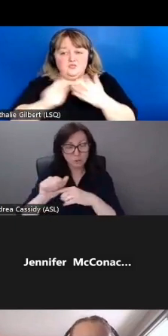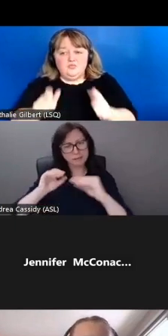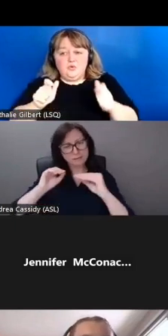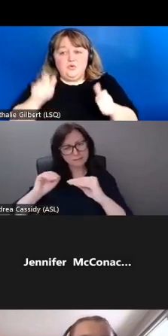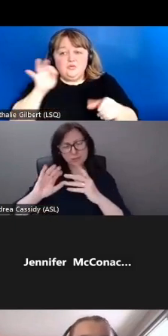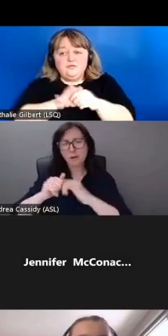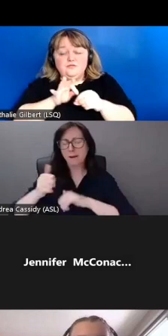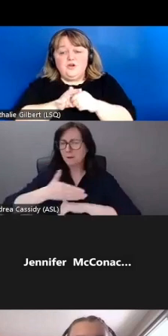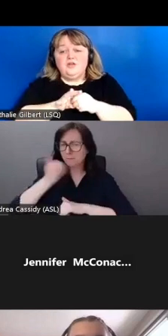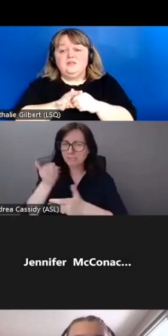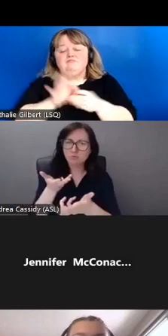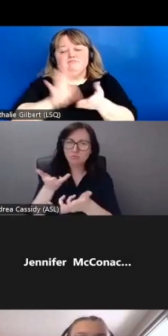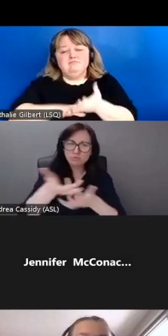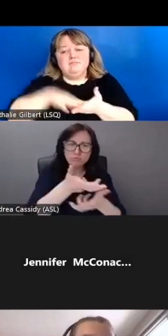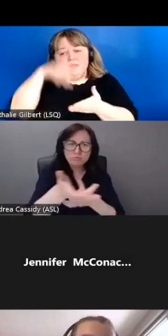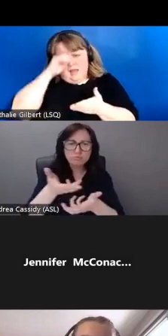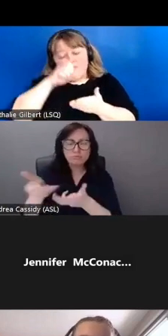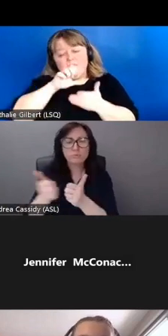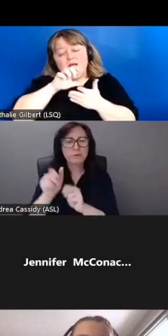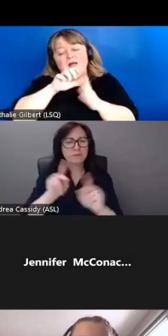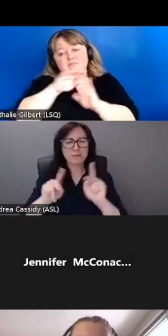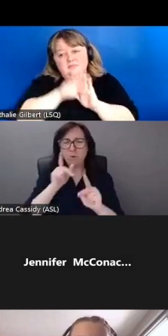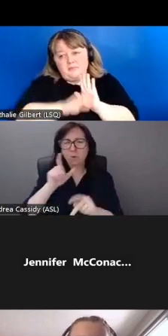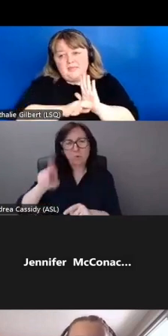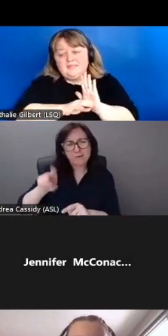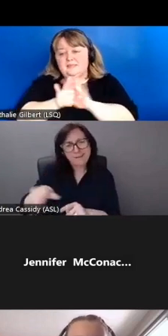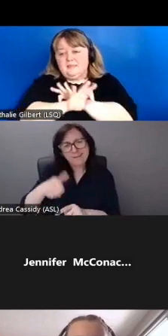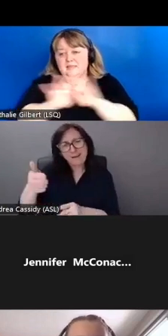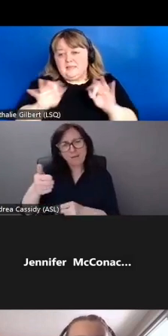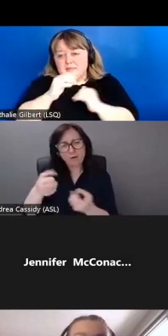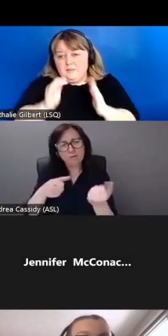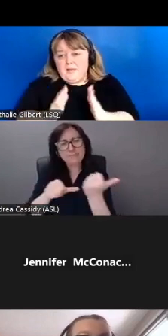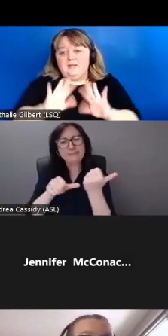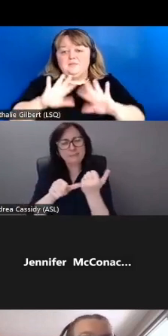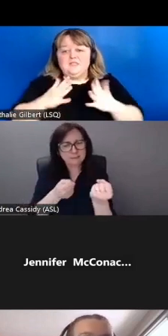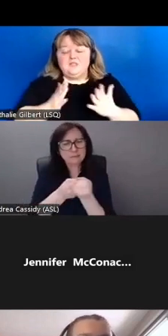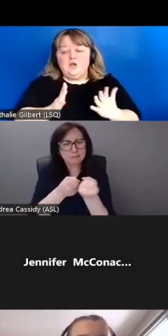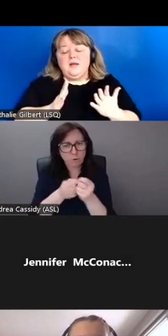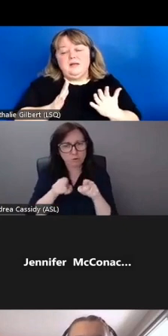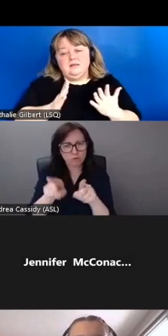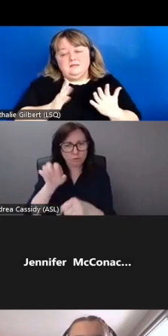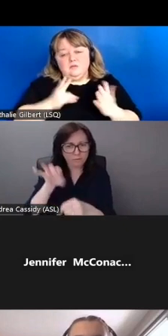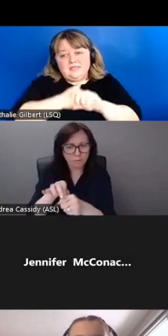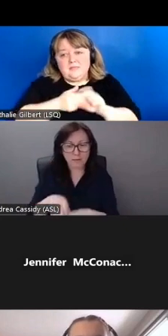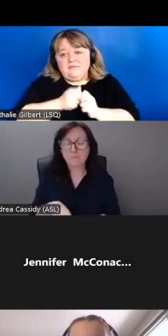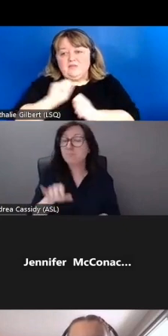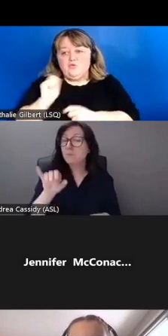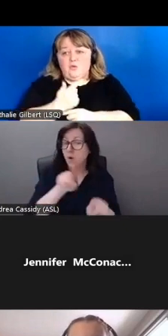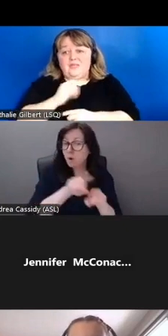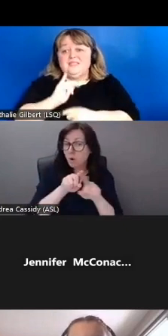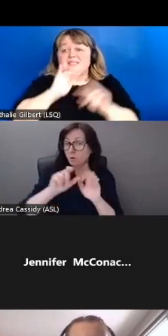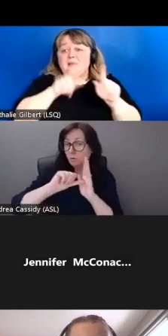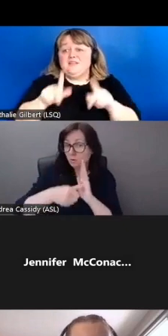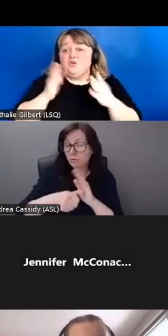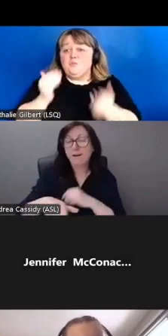to best engage with folks who do require assistance at the polls. I will also note that folks who work